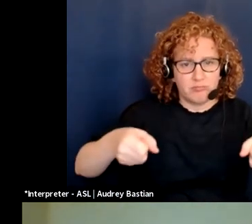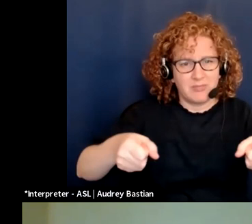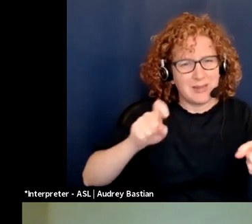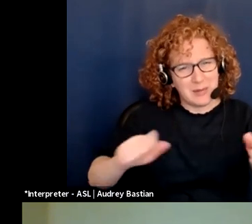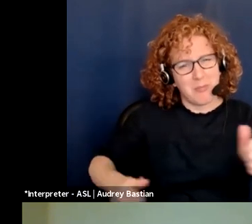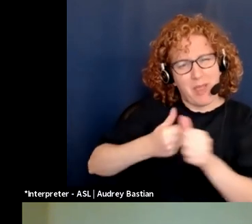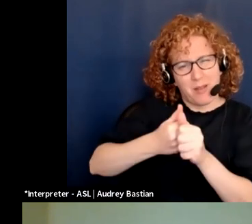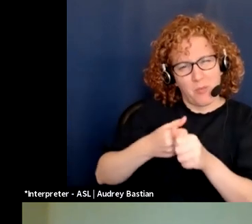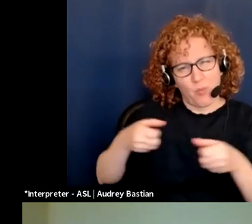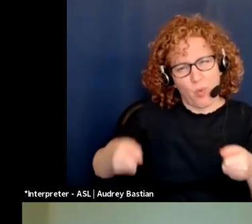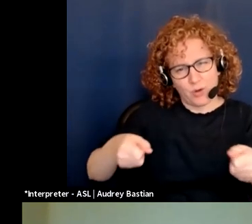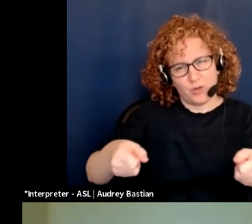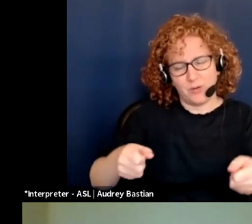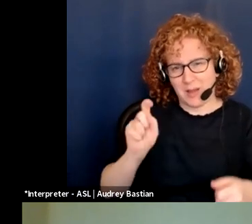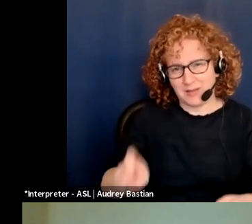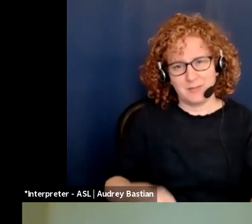backup walker.